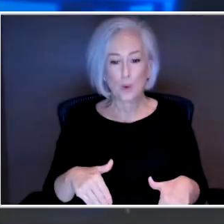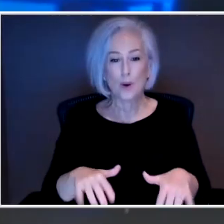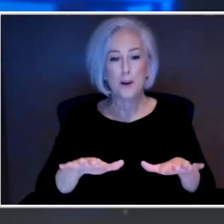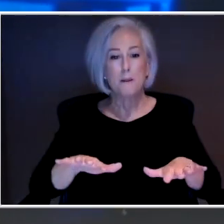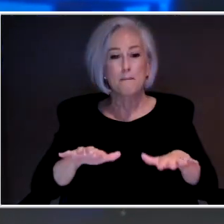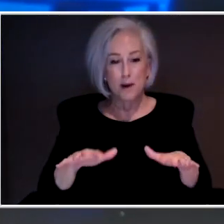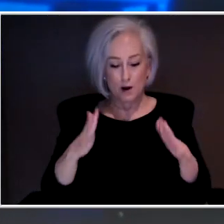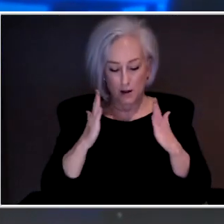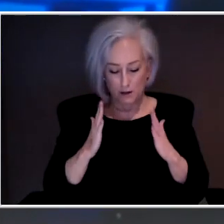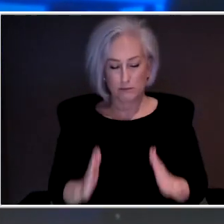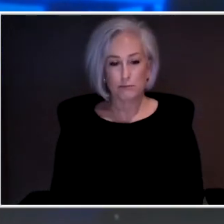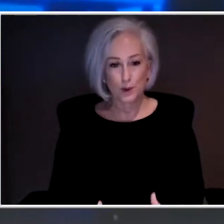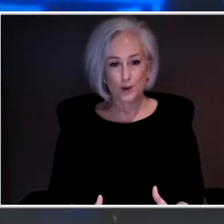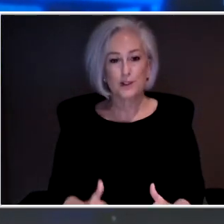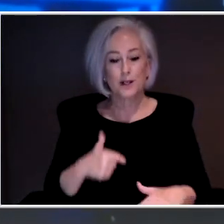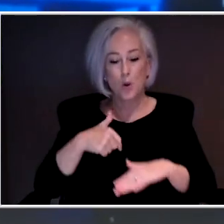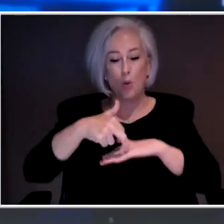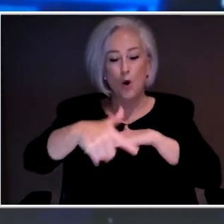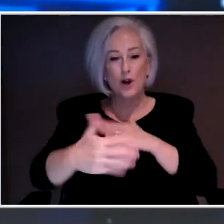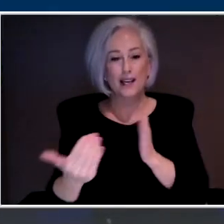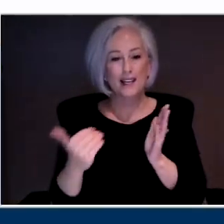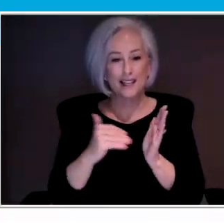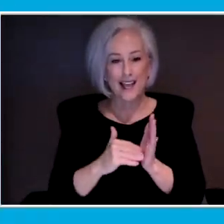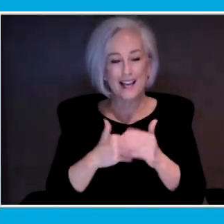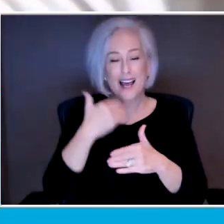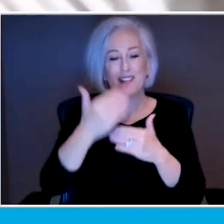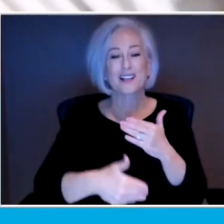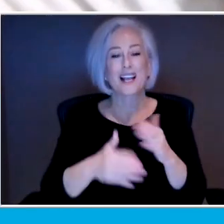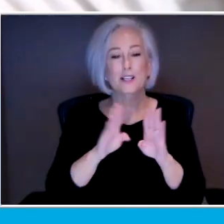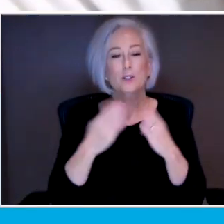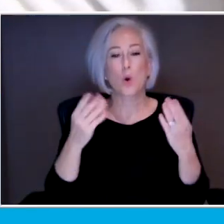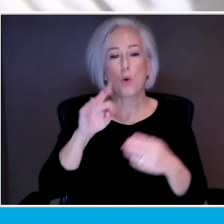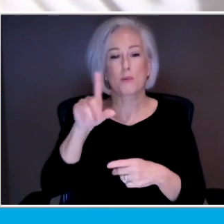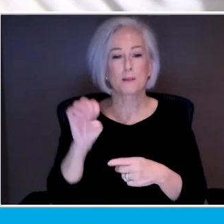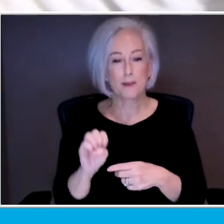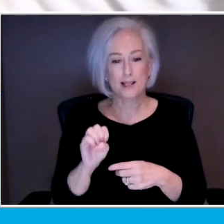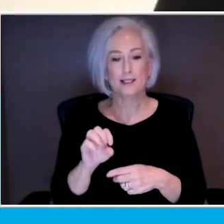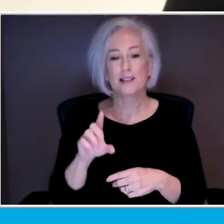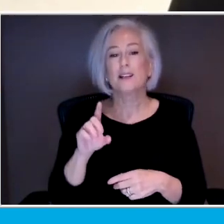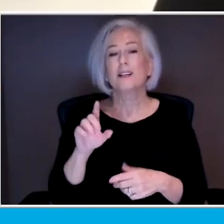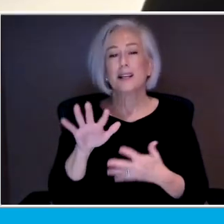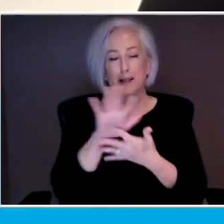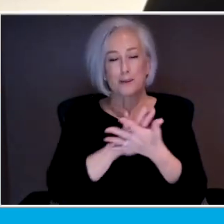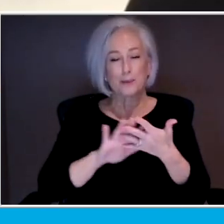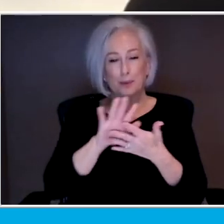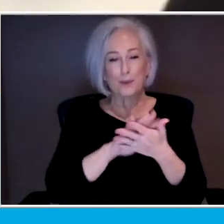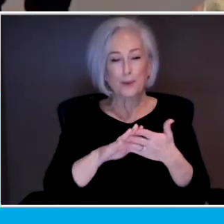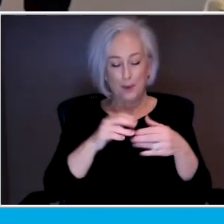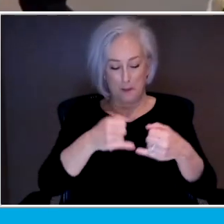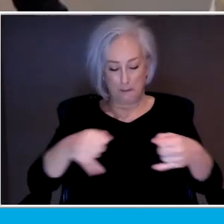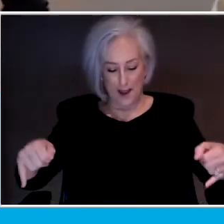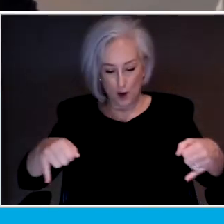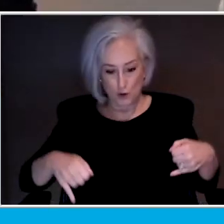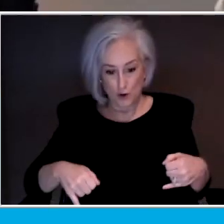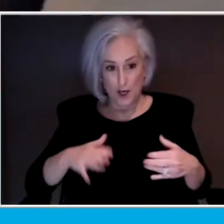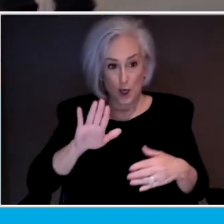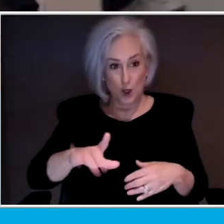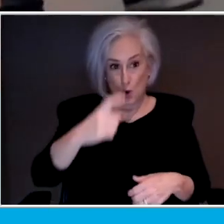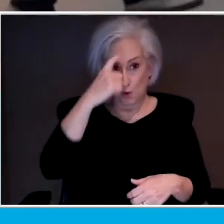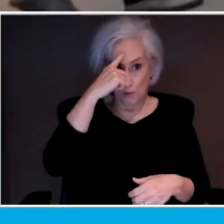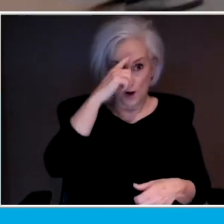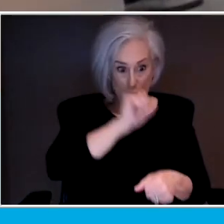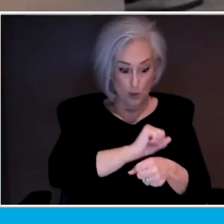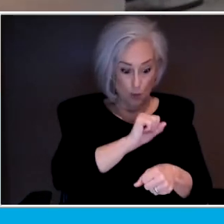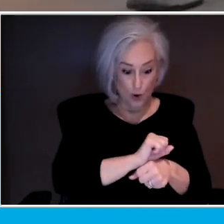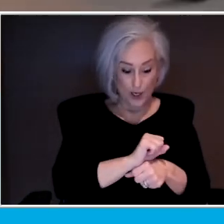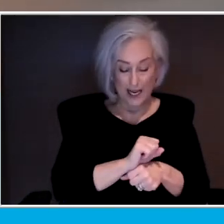I'm Jessica Lovell on the next Open Mics with Dr. Stites. The blurry boundary between what's your brain at work and what's technology.